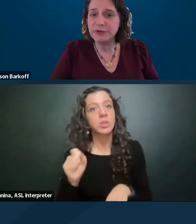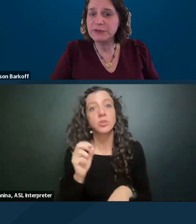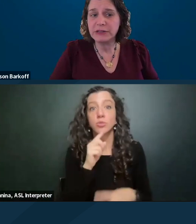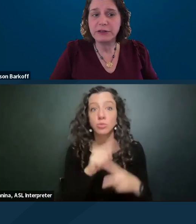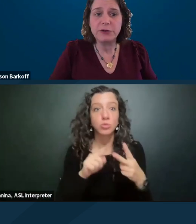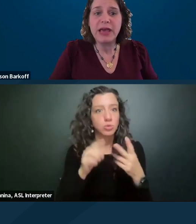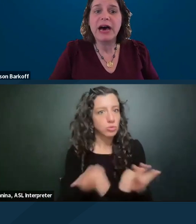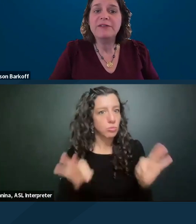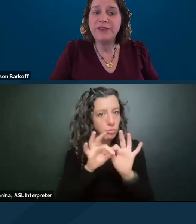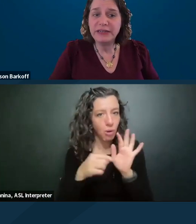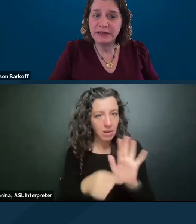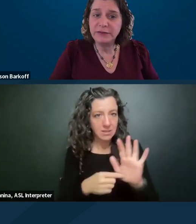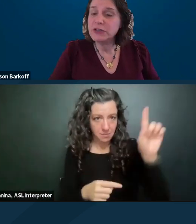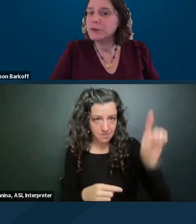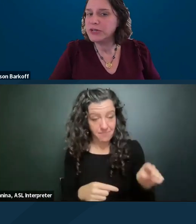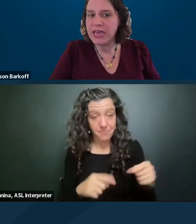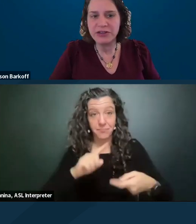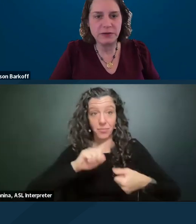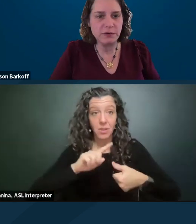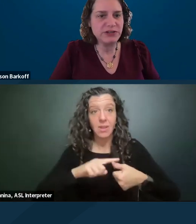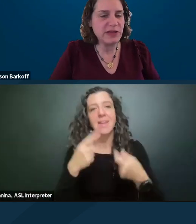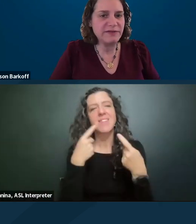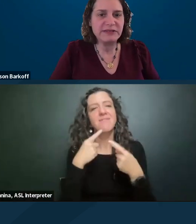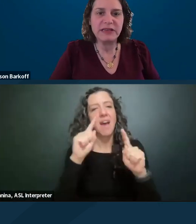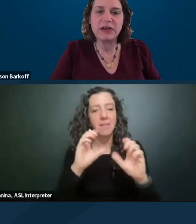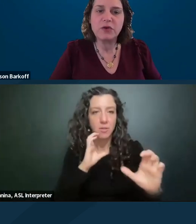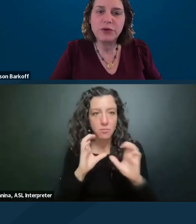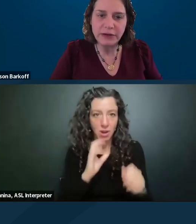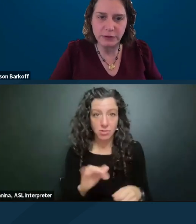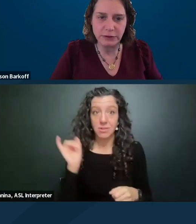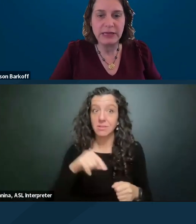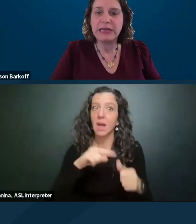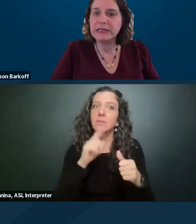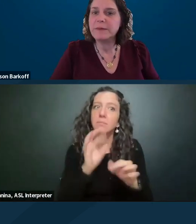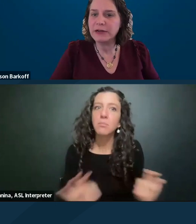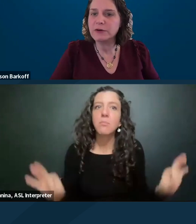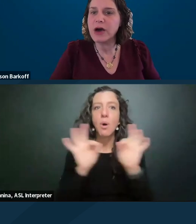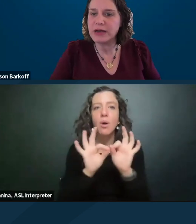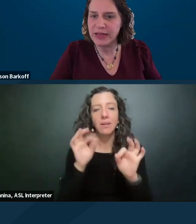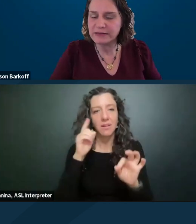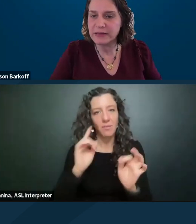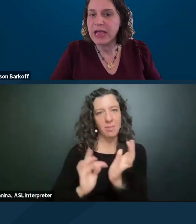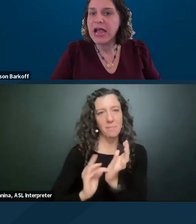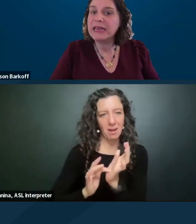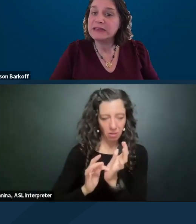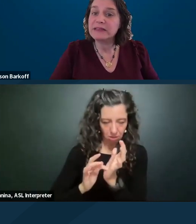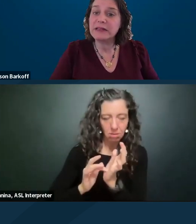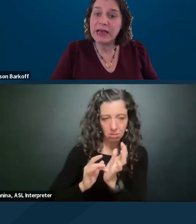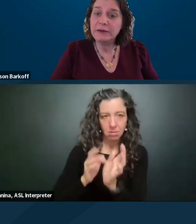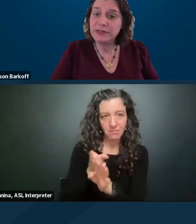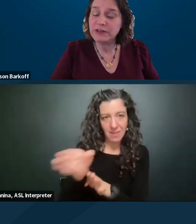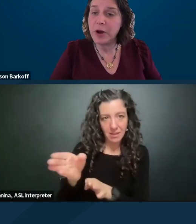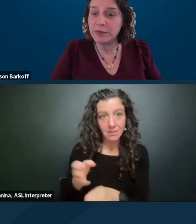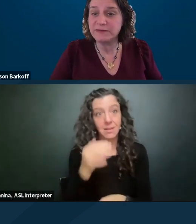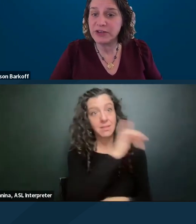important examples include effective communication, which is obviously critical in the medical context. And it